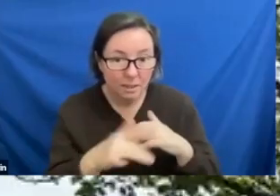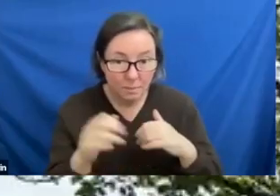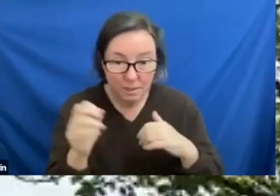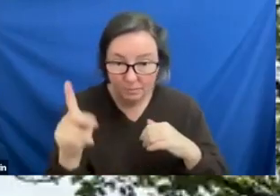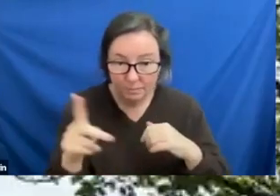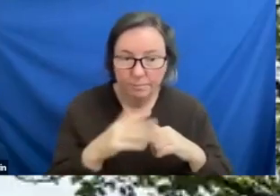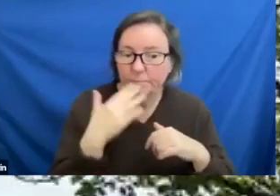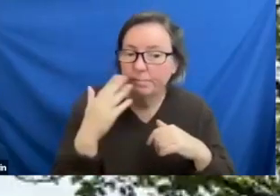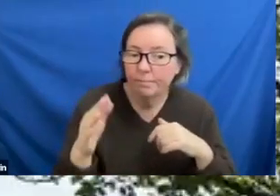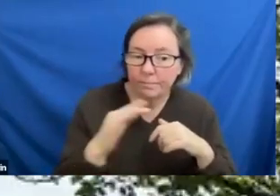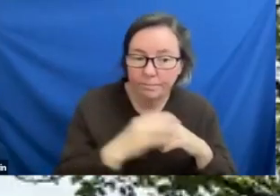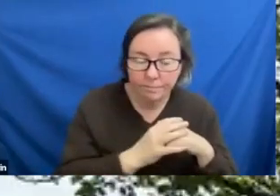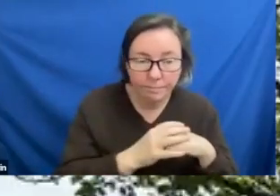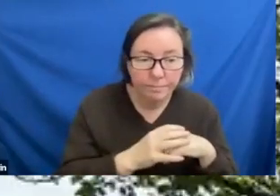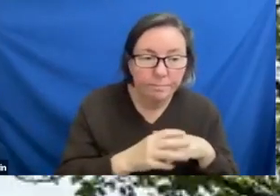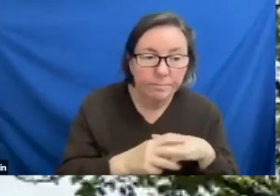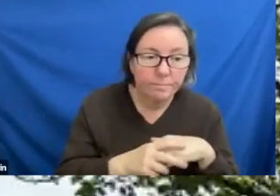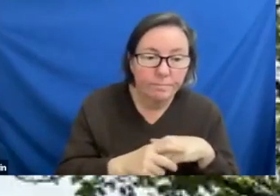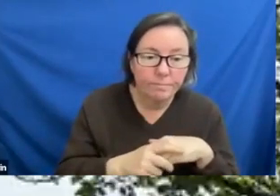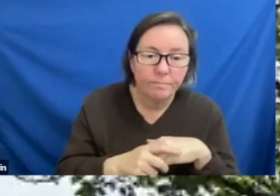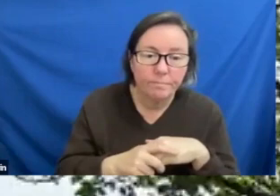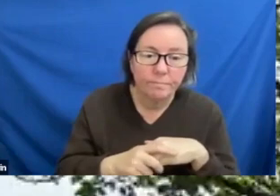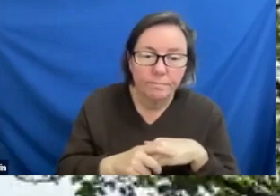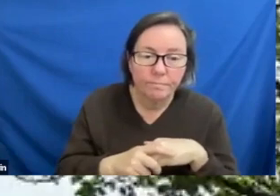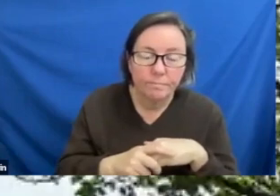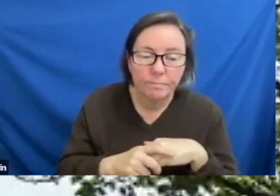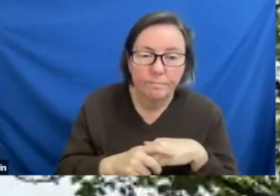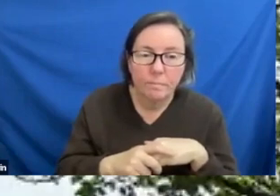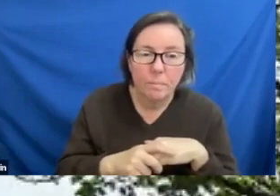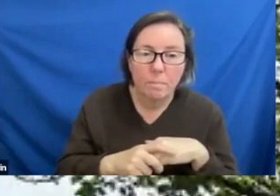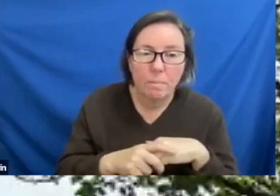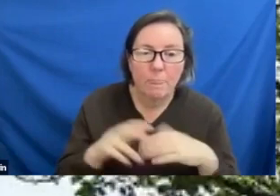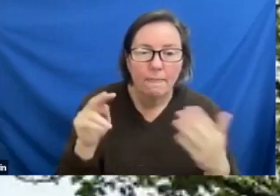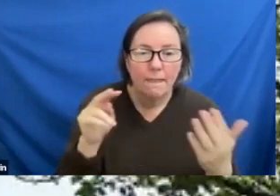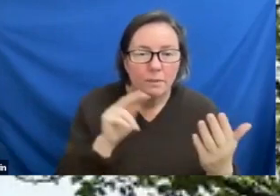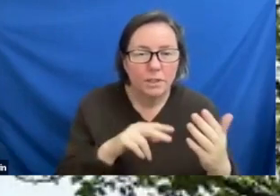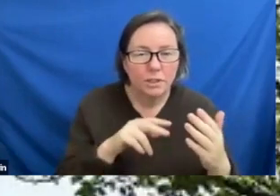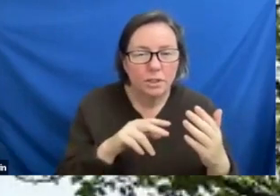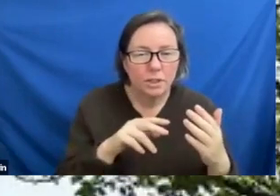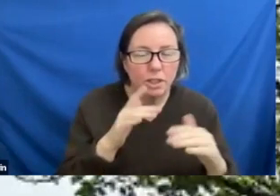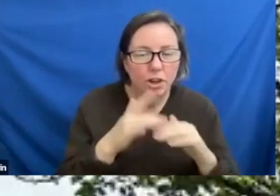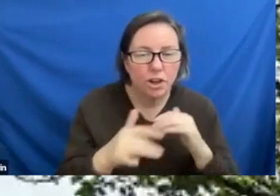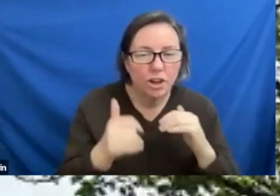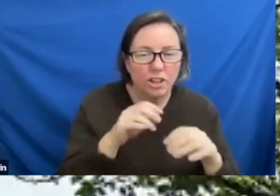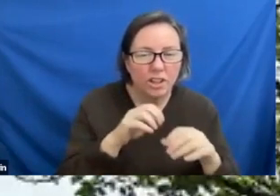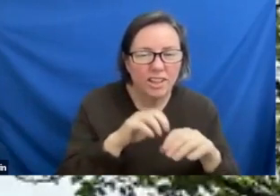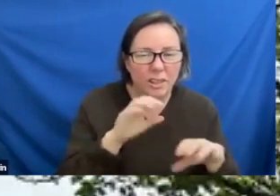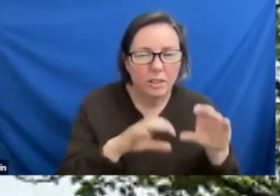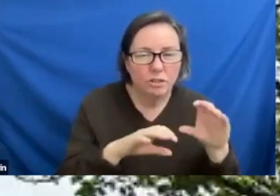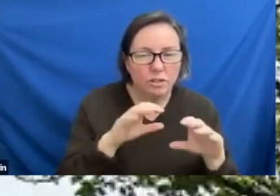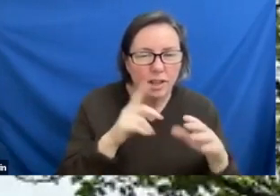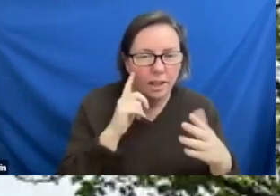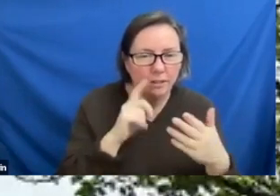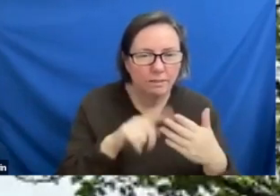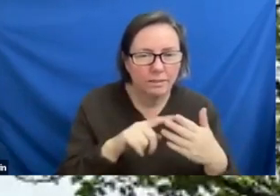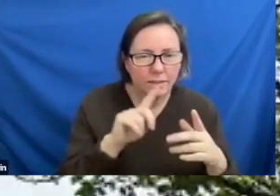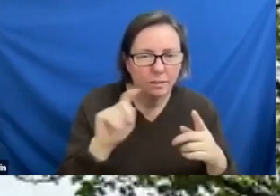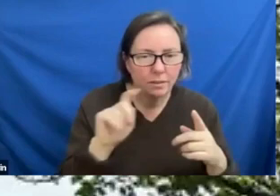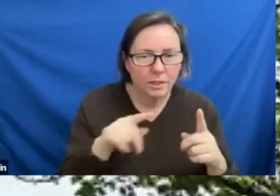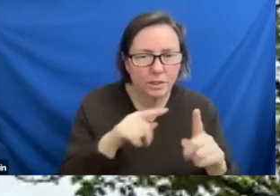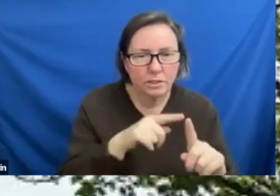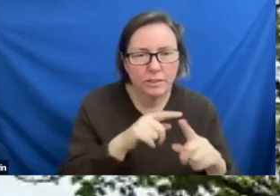Absolutely. Thanks for all. And yep, it was a chat a little earlier in the meeting, but just wanted to make sure that we touch base with the